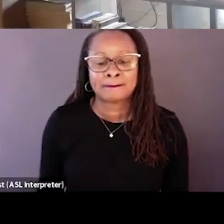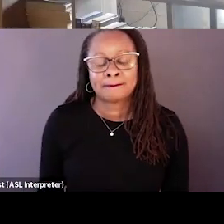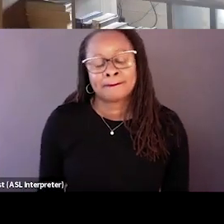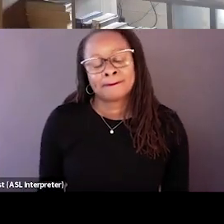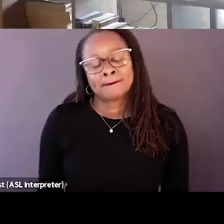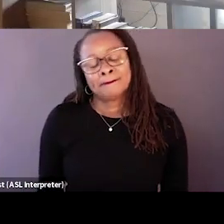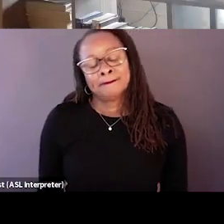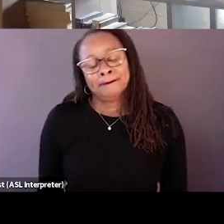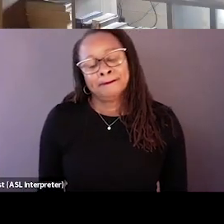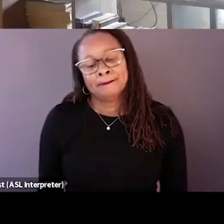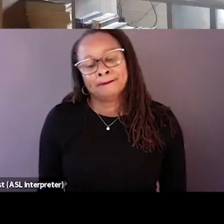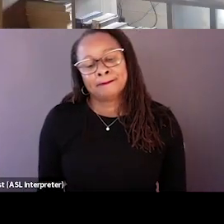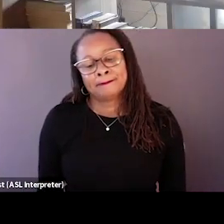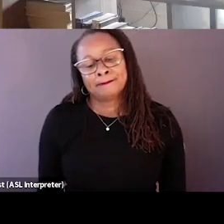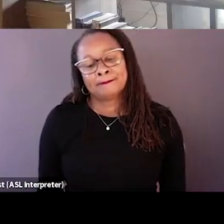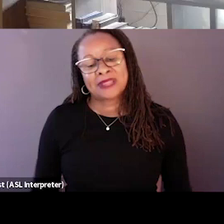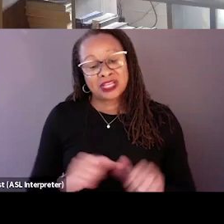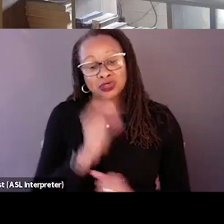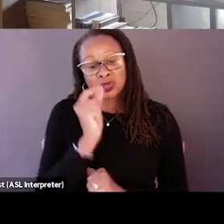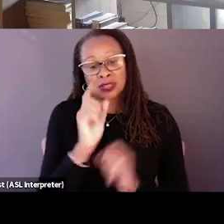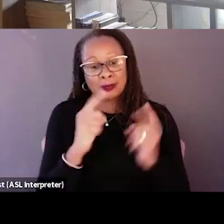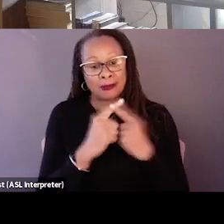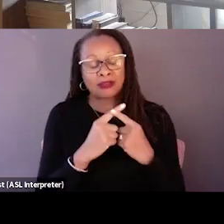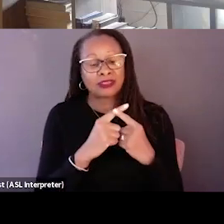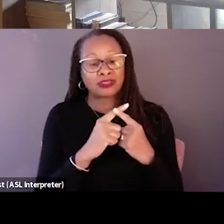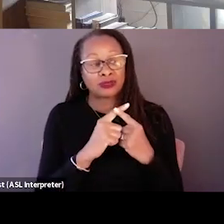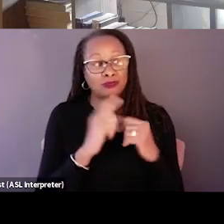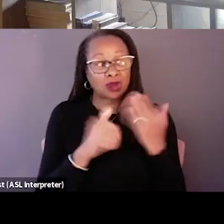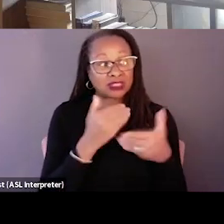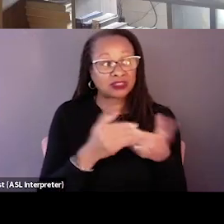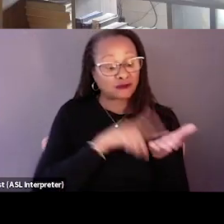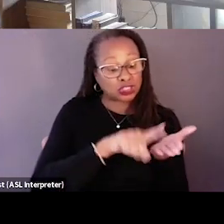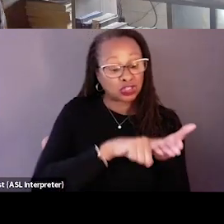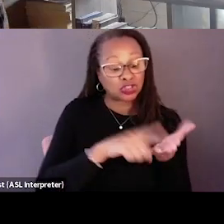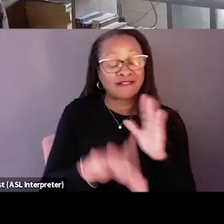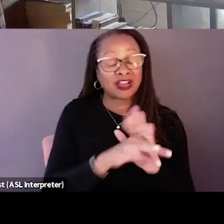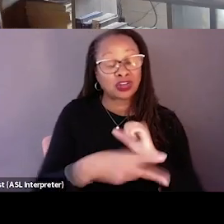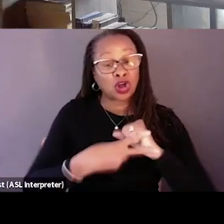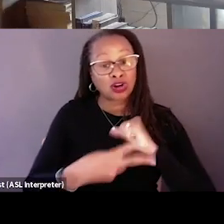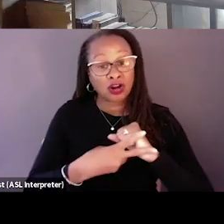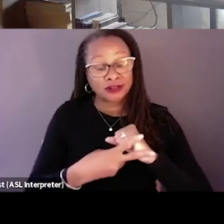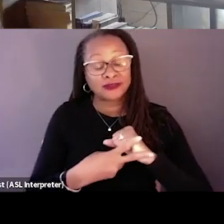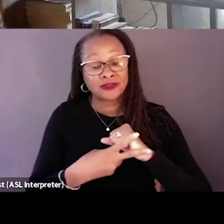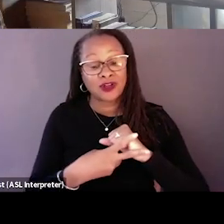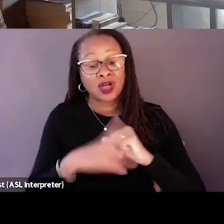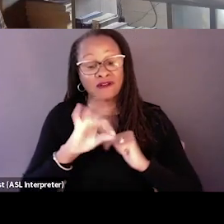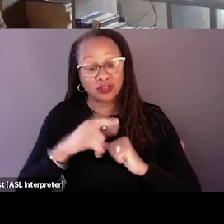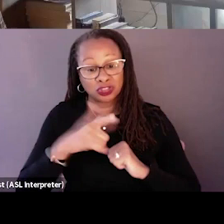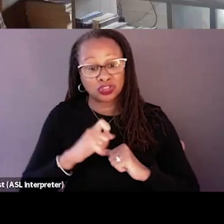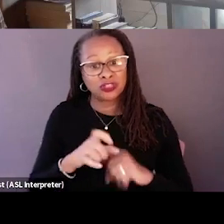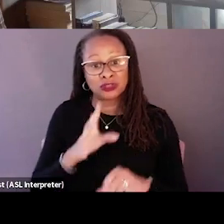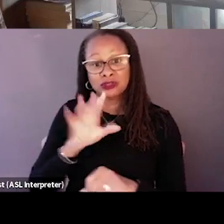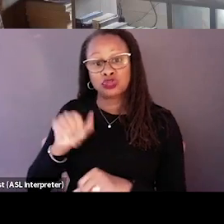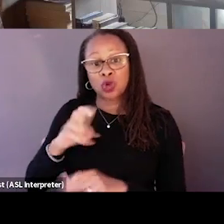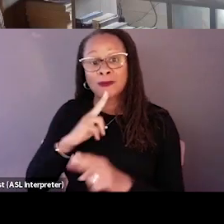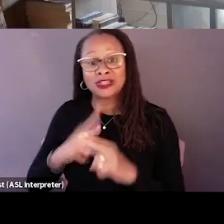of researching and finding the archival footage? And Joe, you mentioned that one of your cousins is in that.